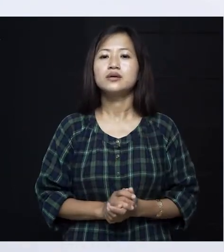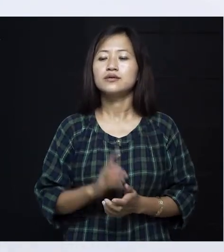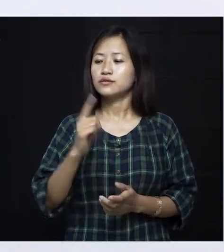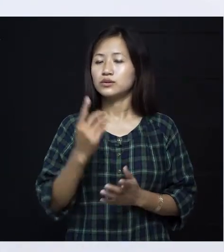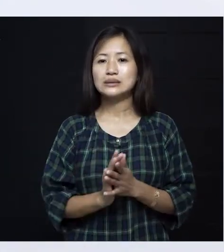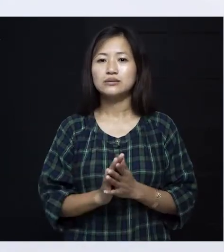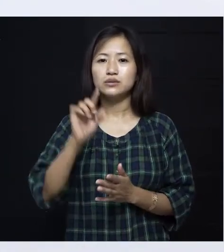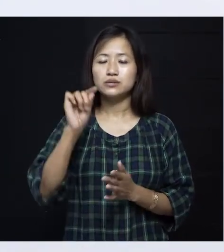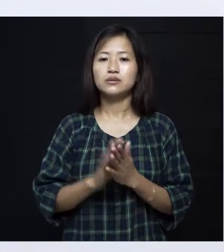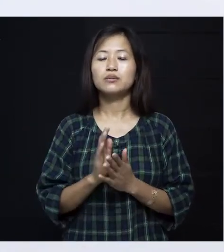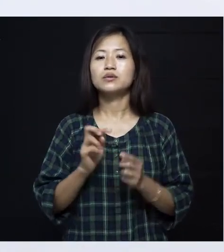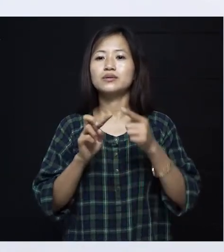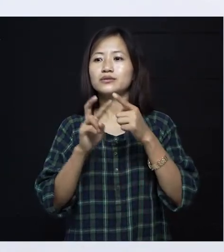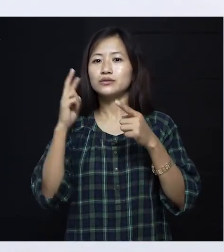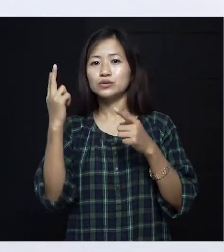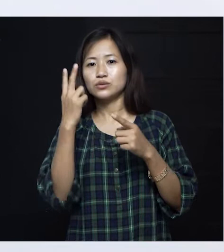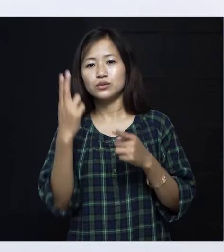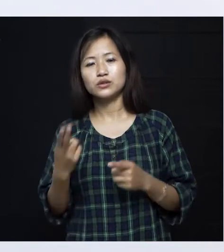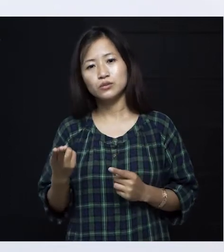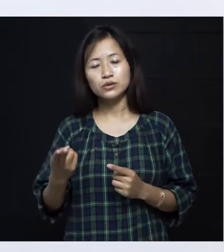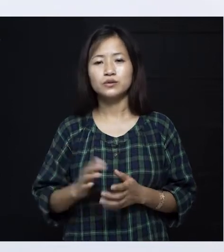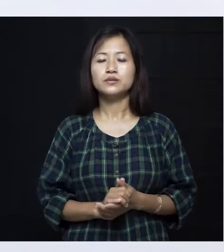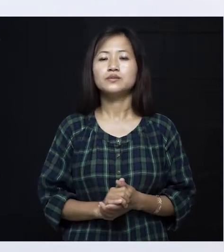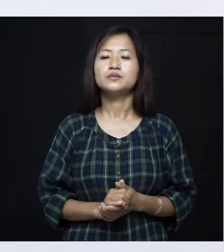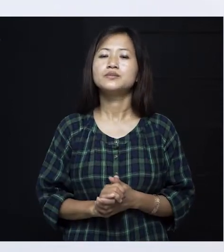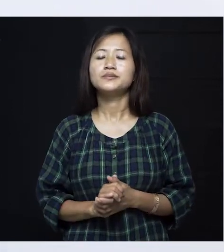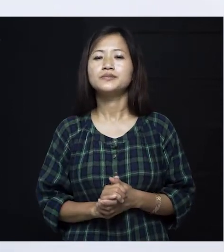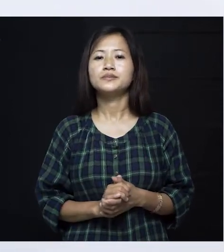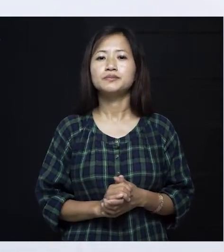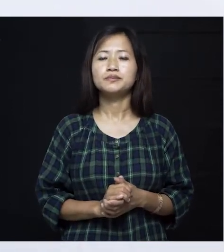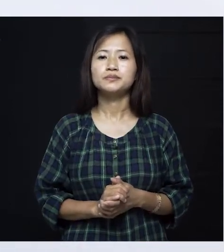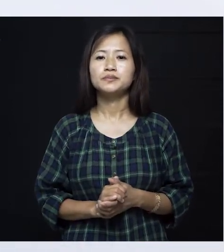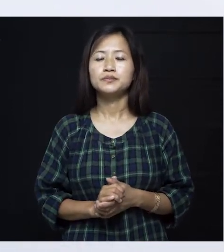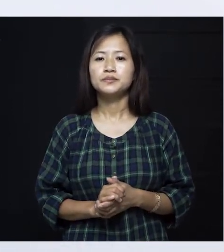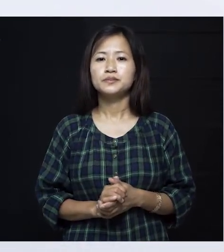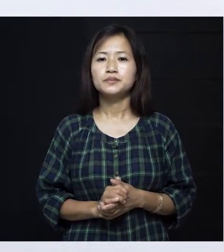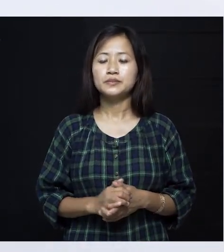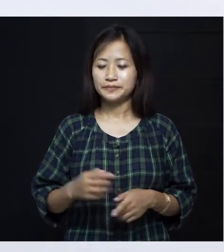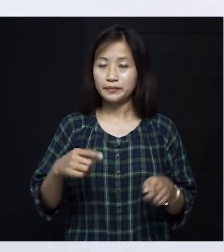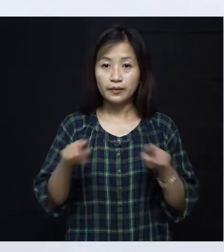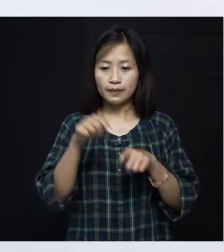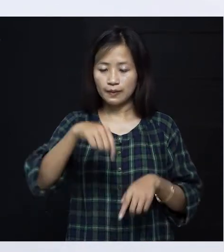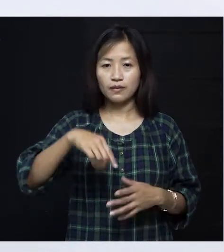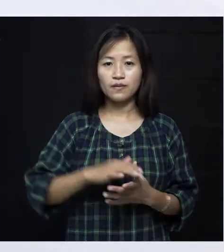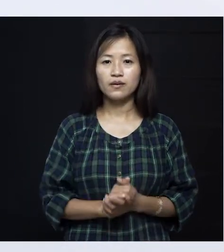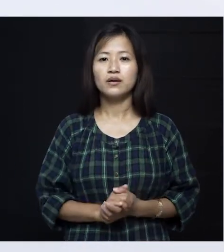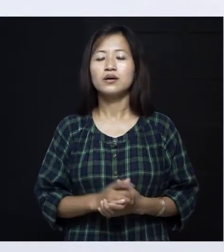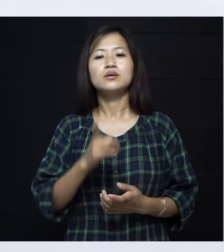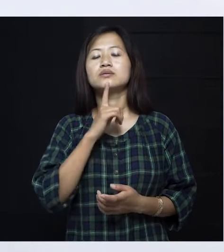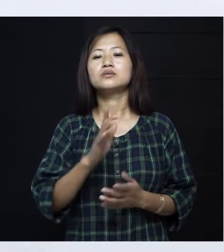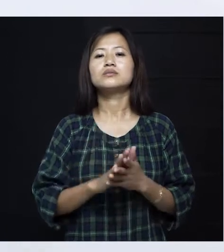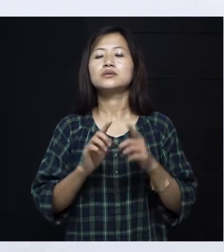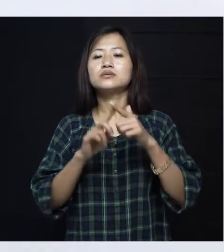do about transport, okay? First, we will discuss about transport, and here when we